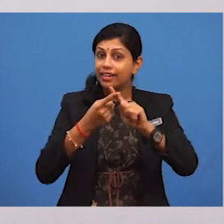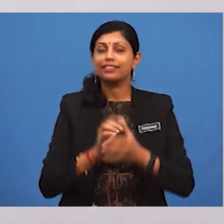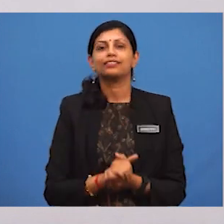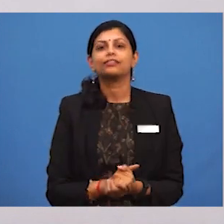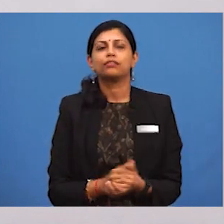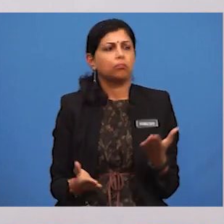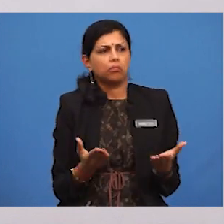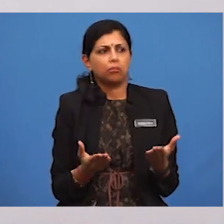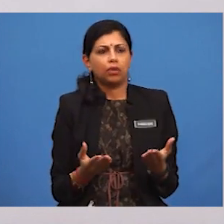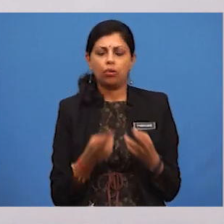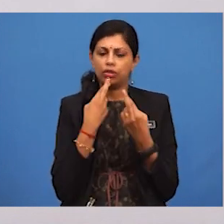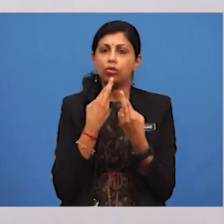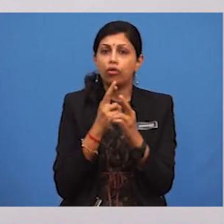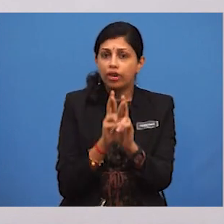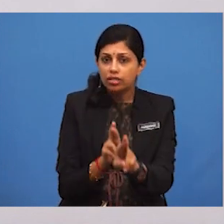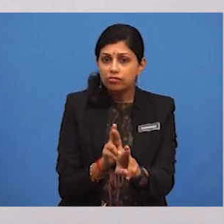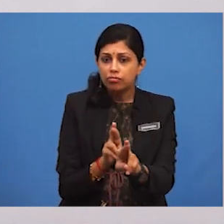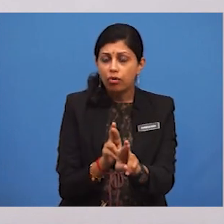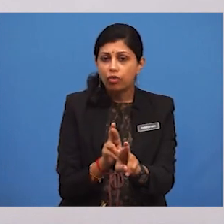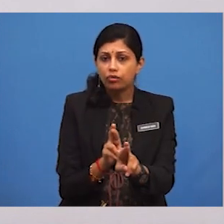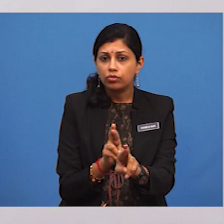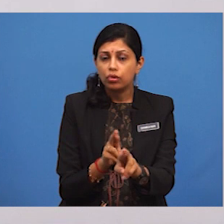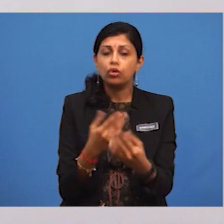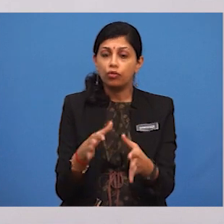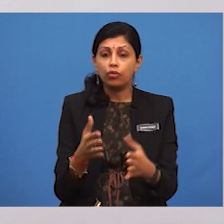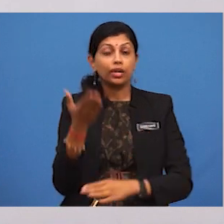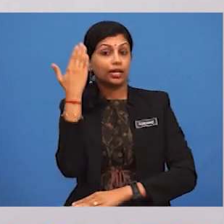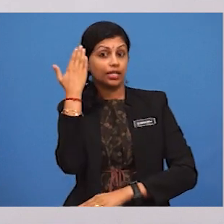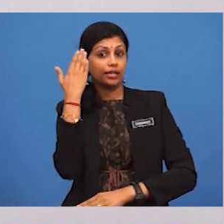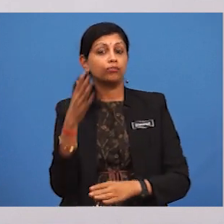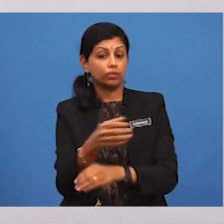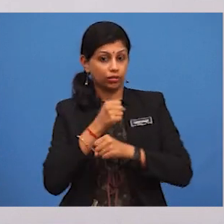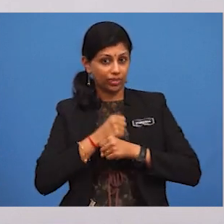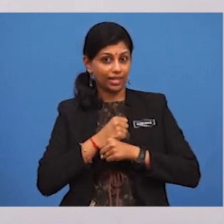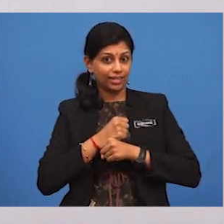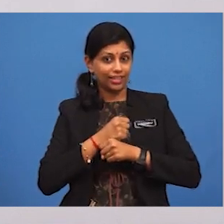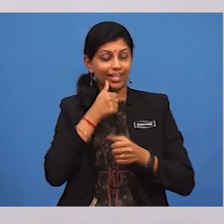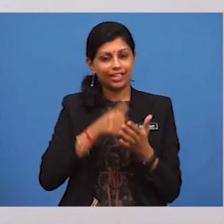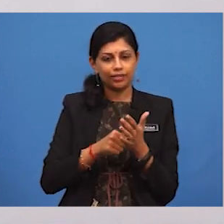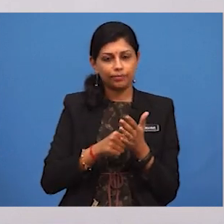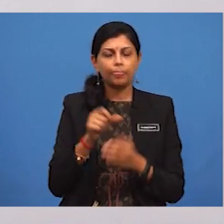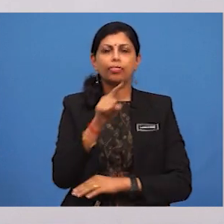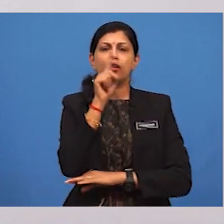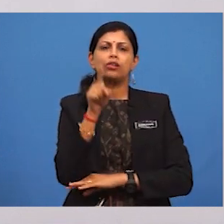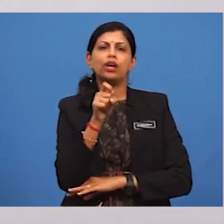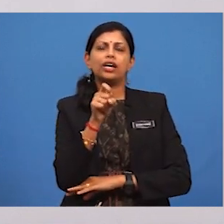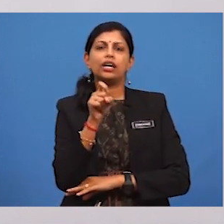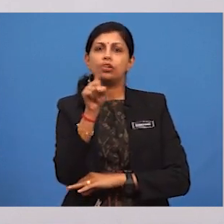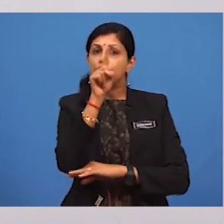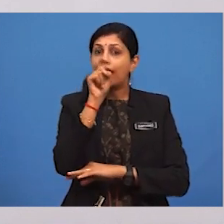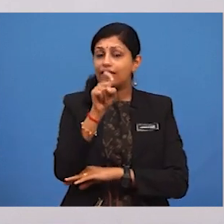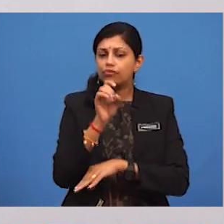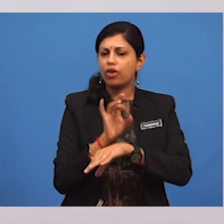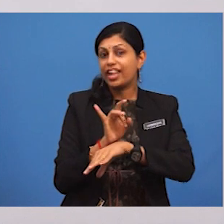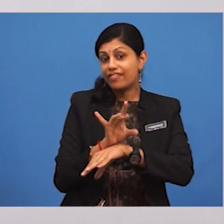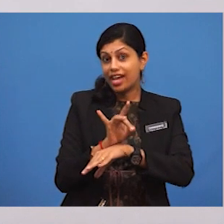you want to respond to a letter which you have received before, or ask for opinion or seek advice, you